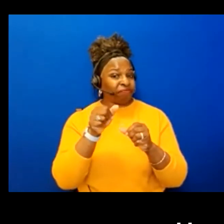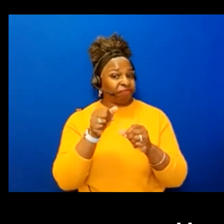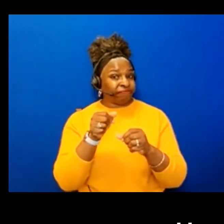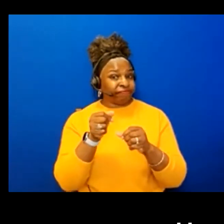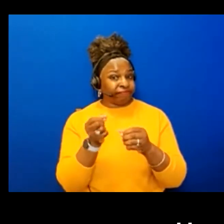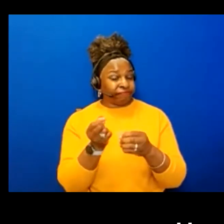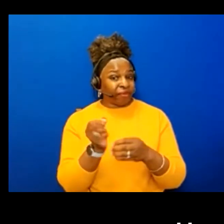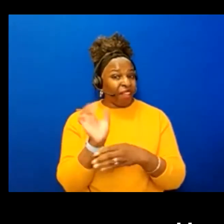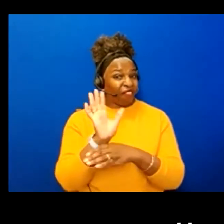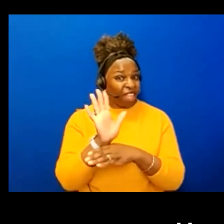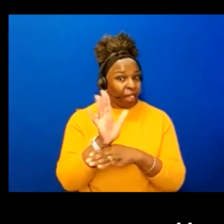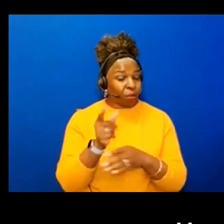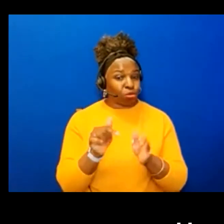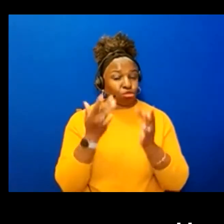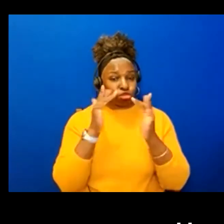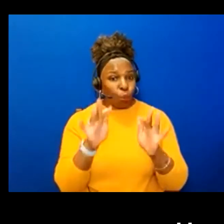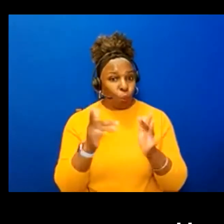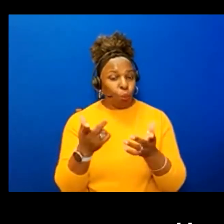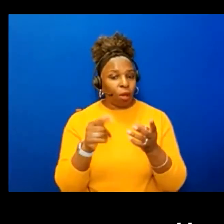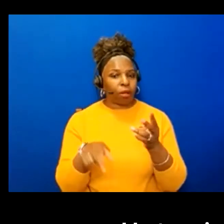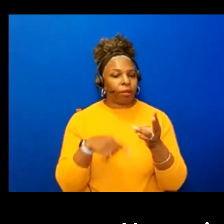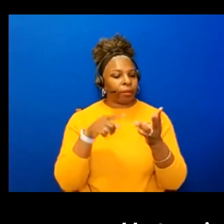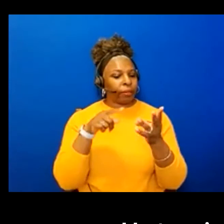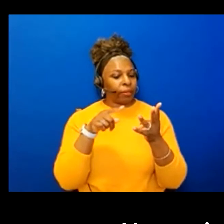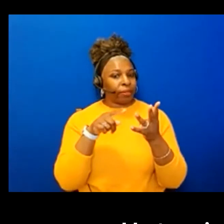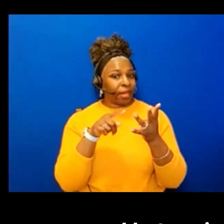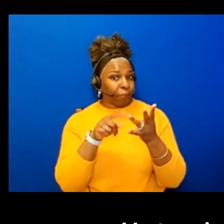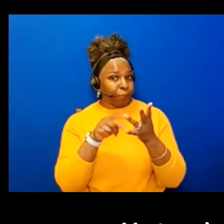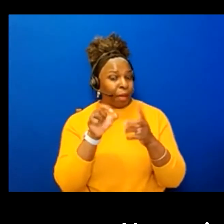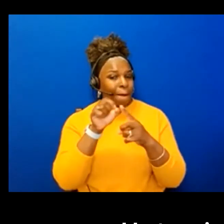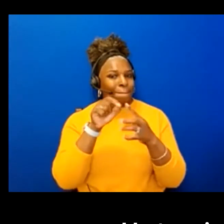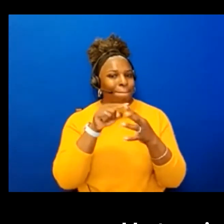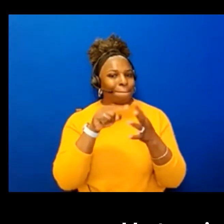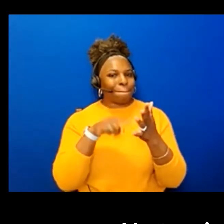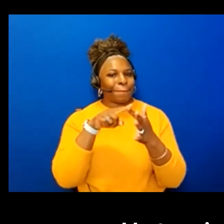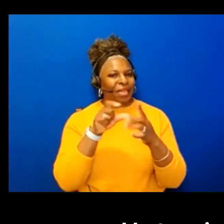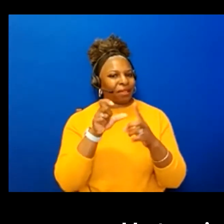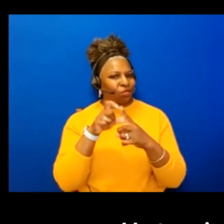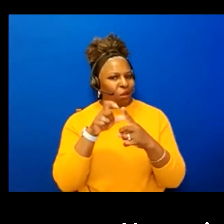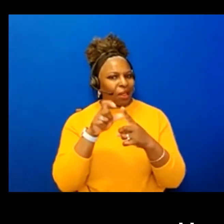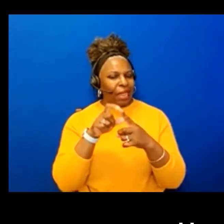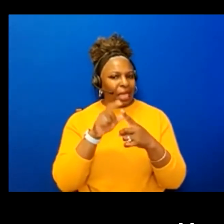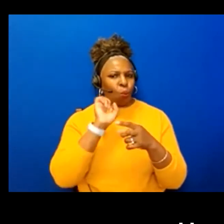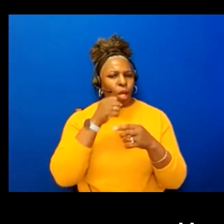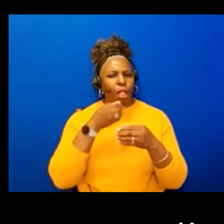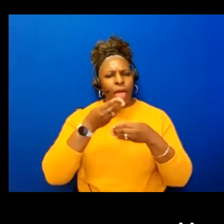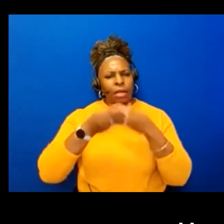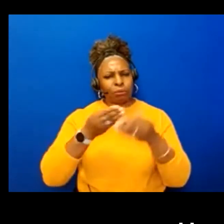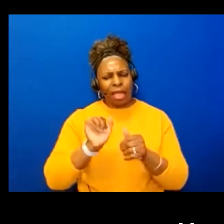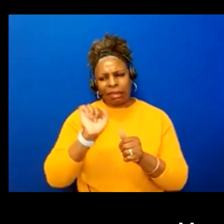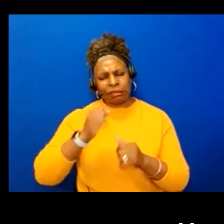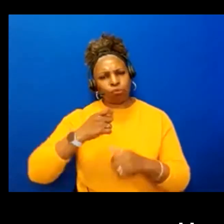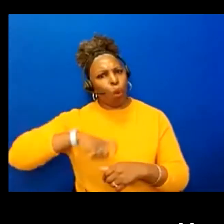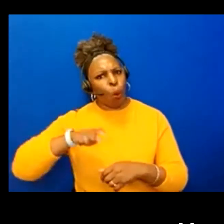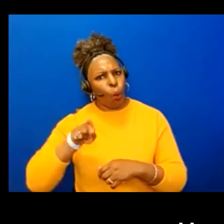on our programs, Pete Donnelly, and he's going to tell us a little bit about some of the programs that we run and how we do it and what's the